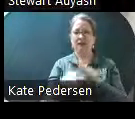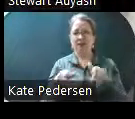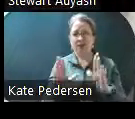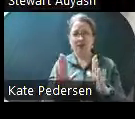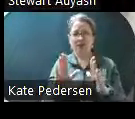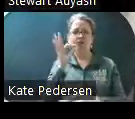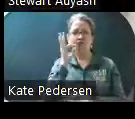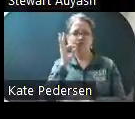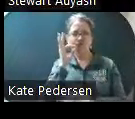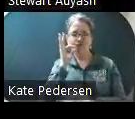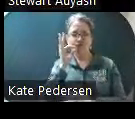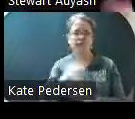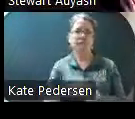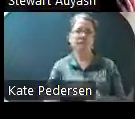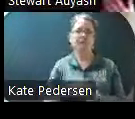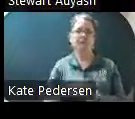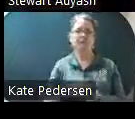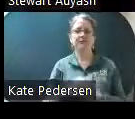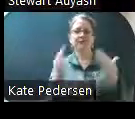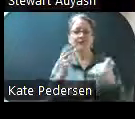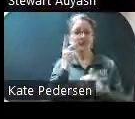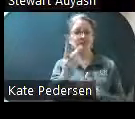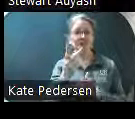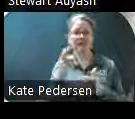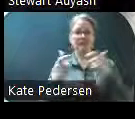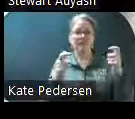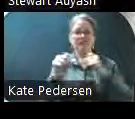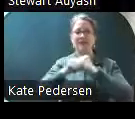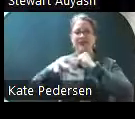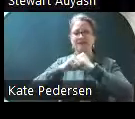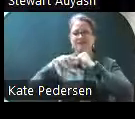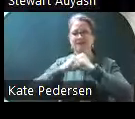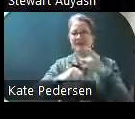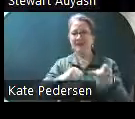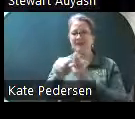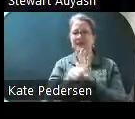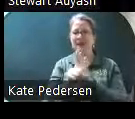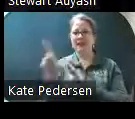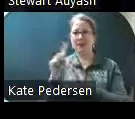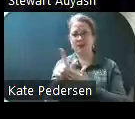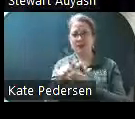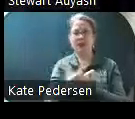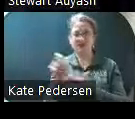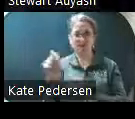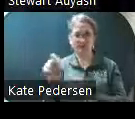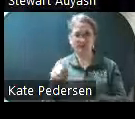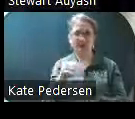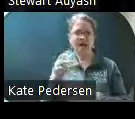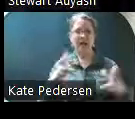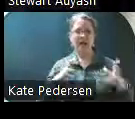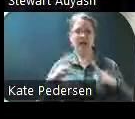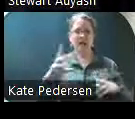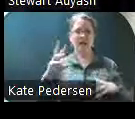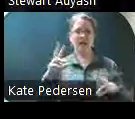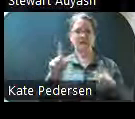on marijuana. And now you can see big ads in states where it's quite legal, and even Hollywood